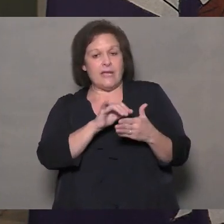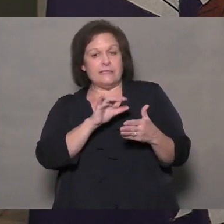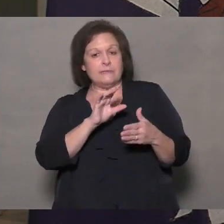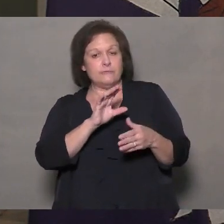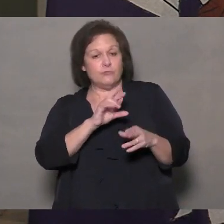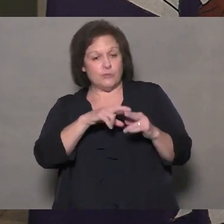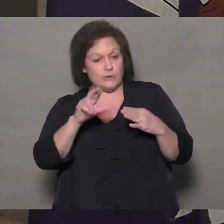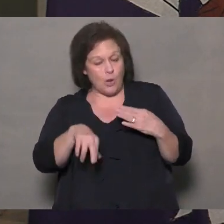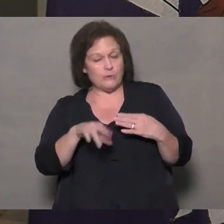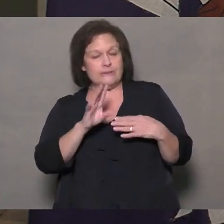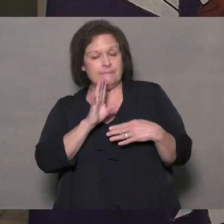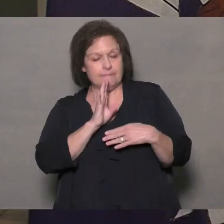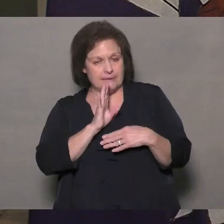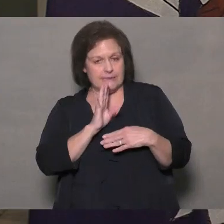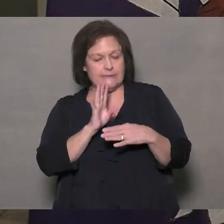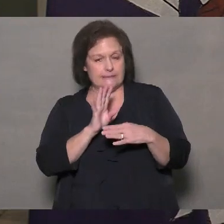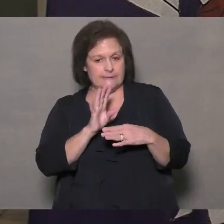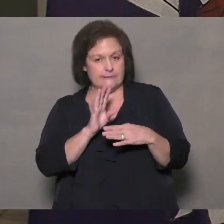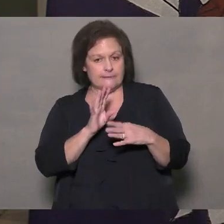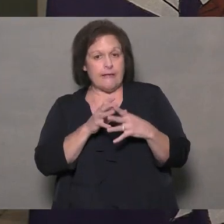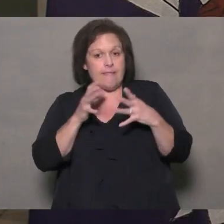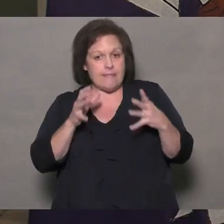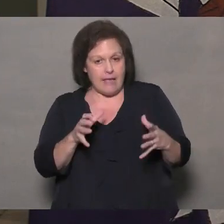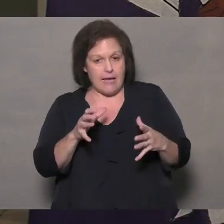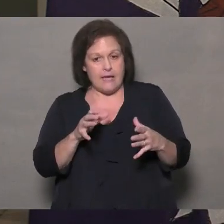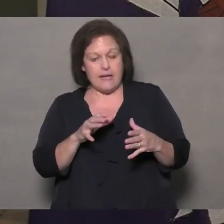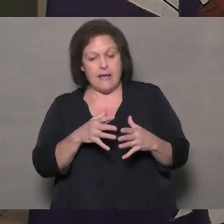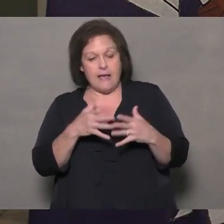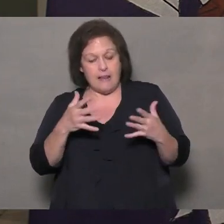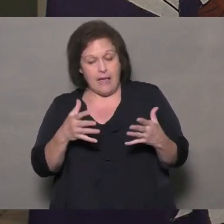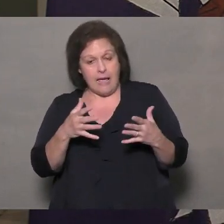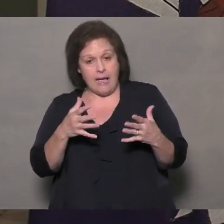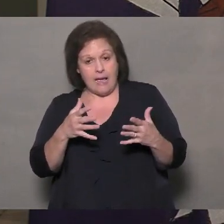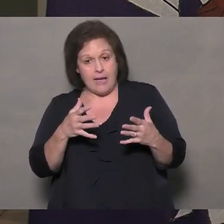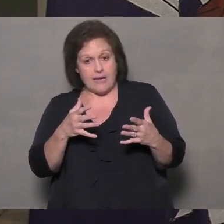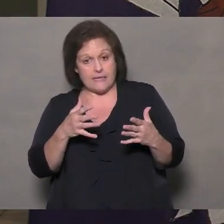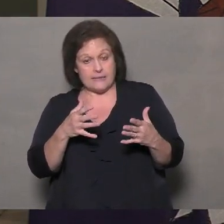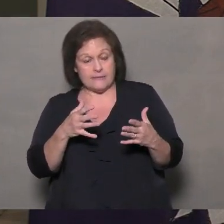speak volumes. While many cities